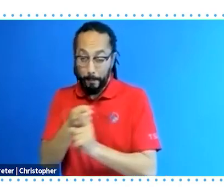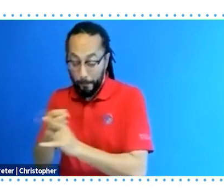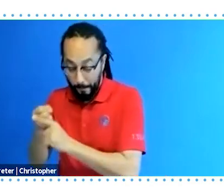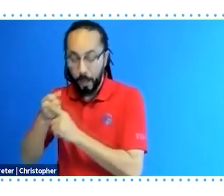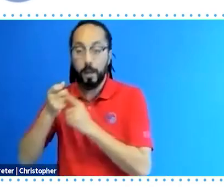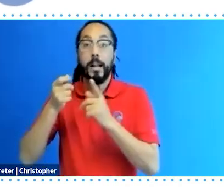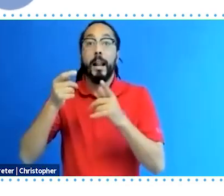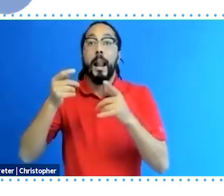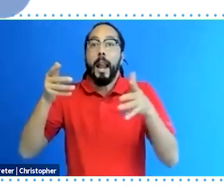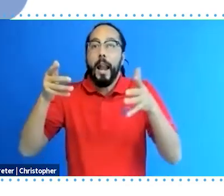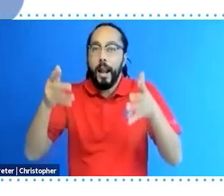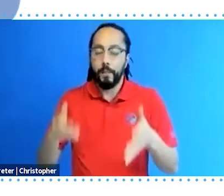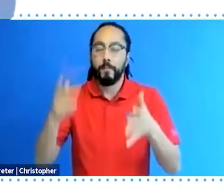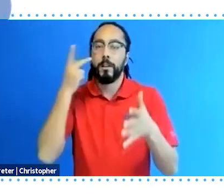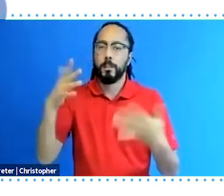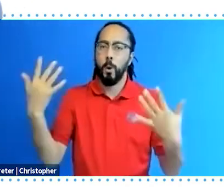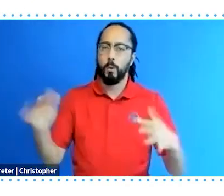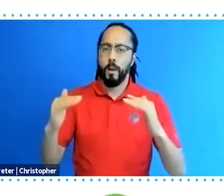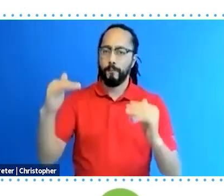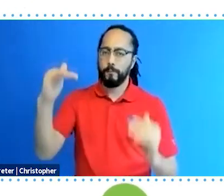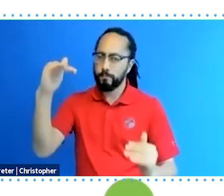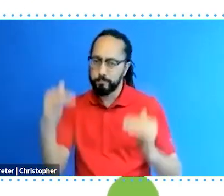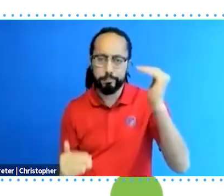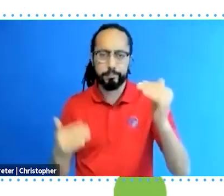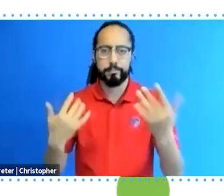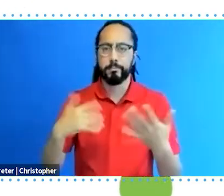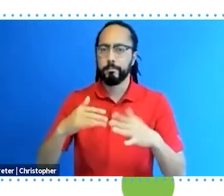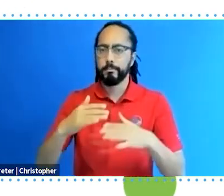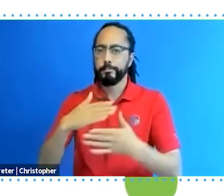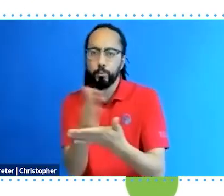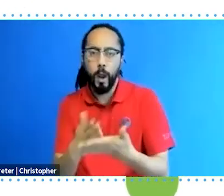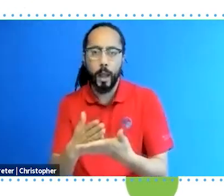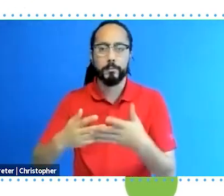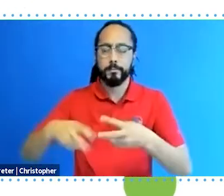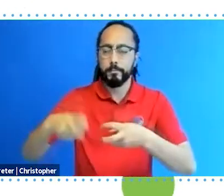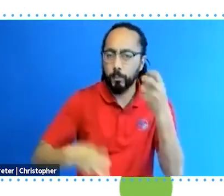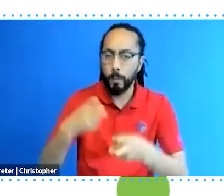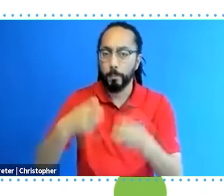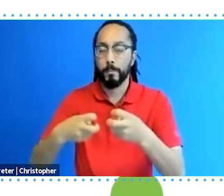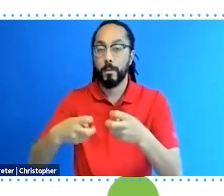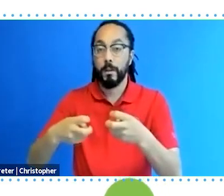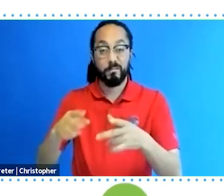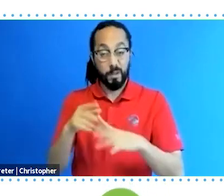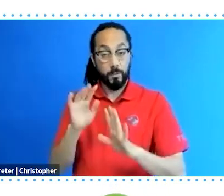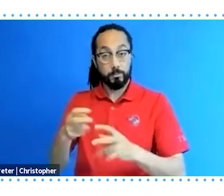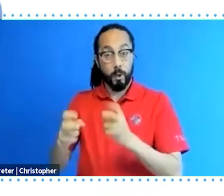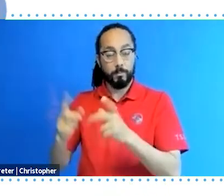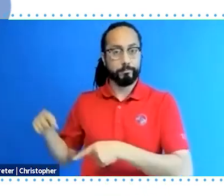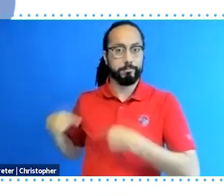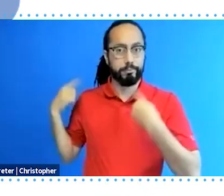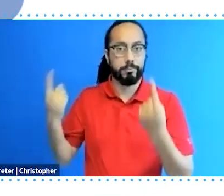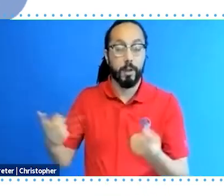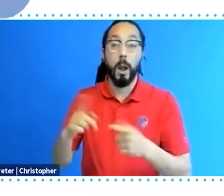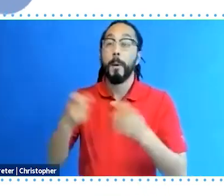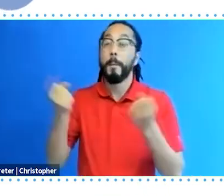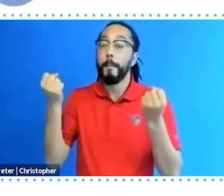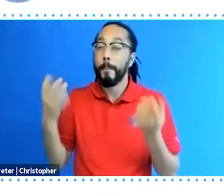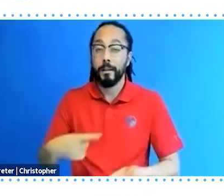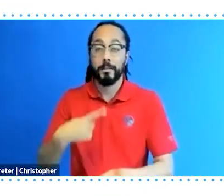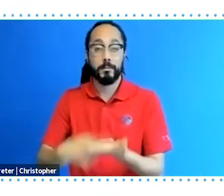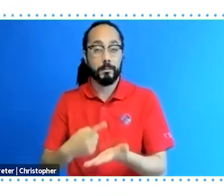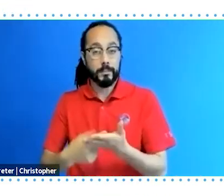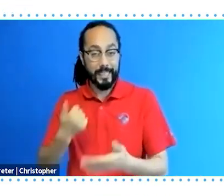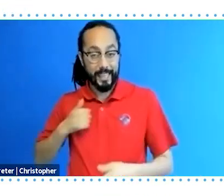You know, some of them new, but a lot of them also happened before. And the conversation started across the country in many aspects of these